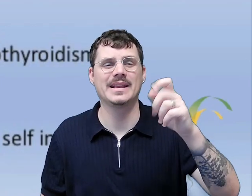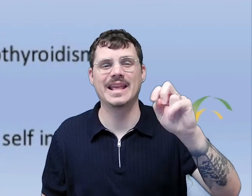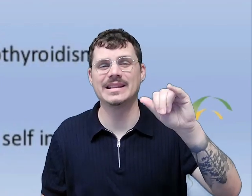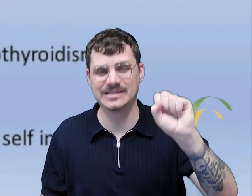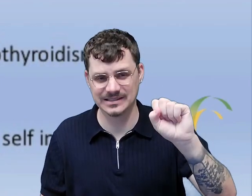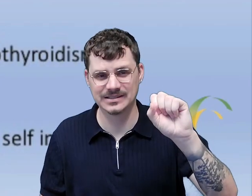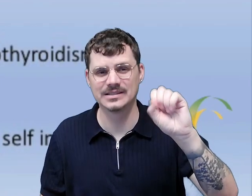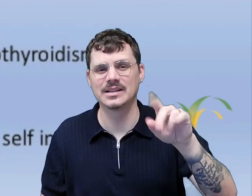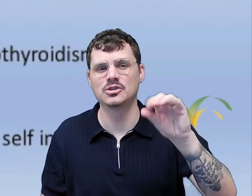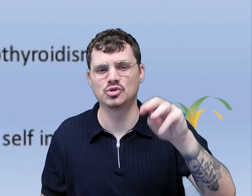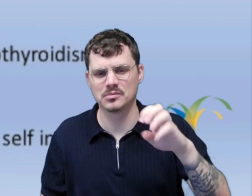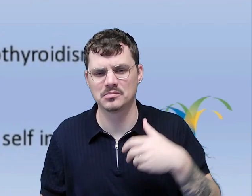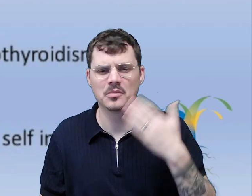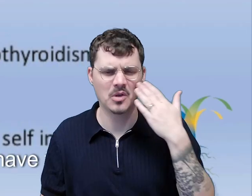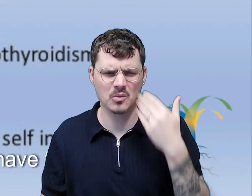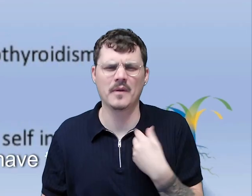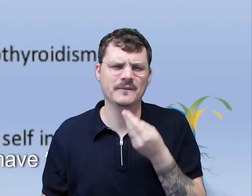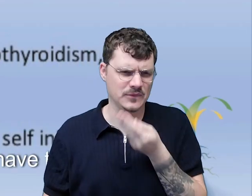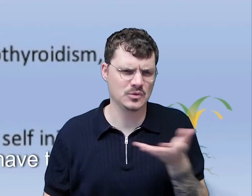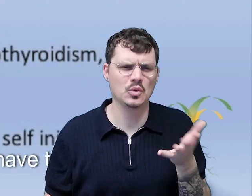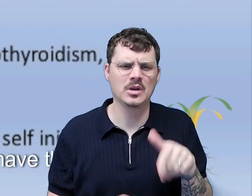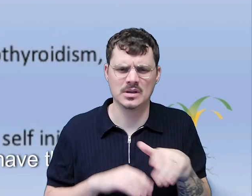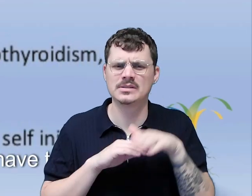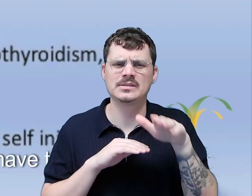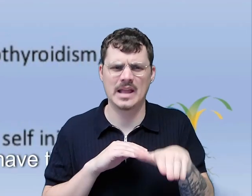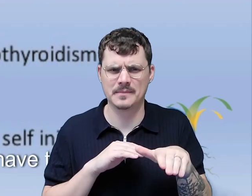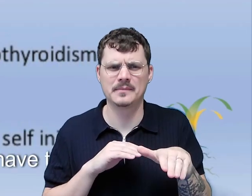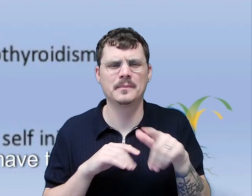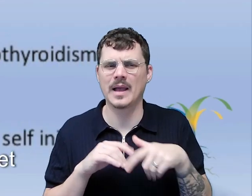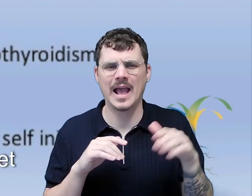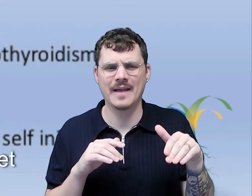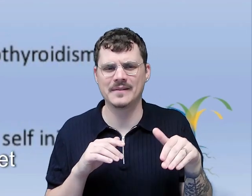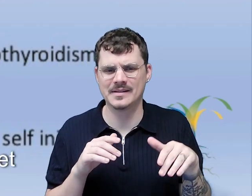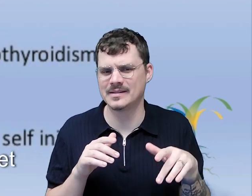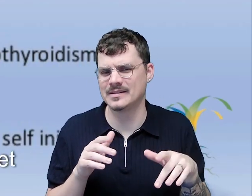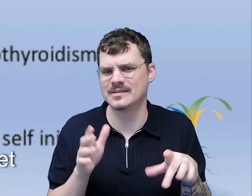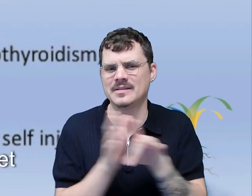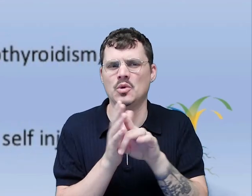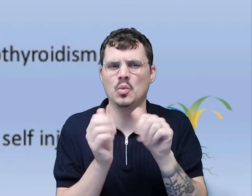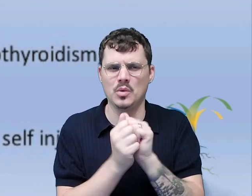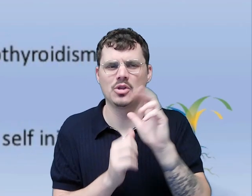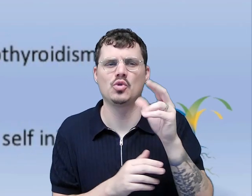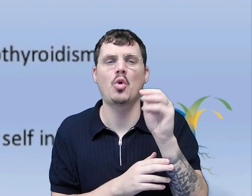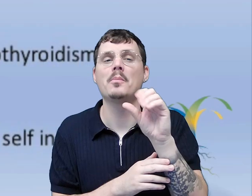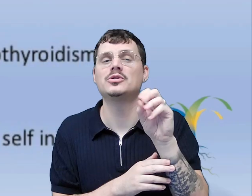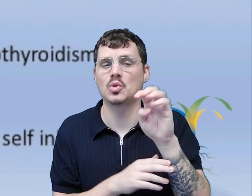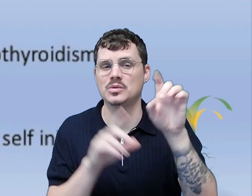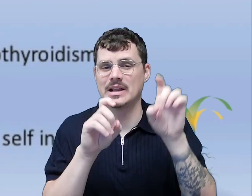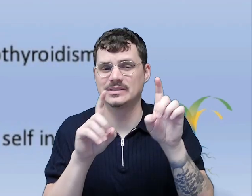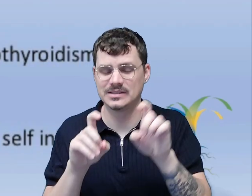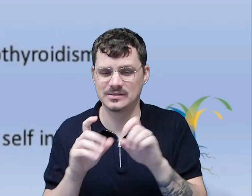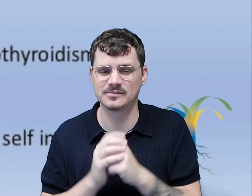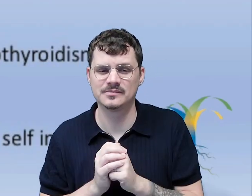Smith-Magenis syndrome. I'm pretty sure we have a few people at STEP that have this. We just haven't found them yet with chromosome